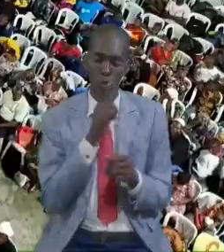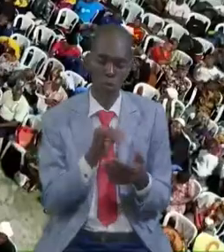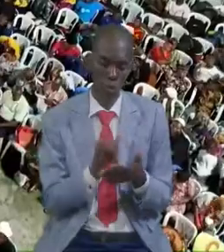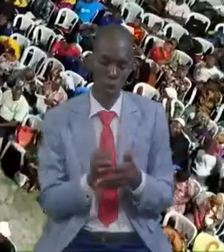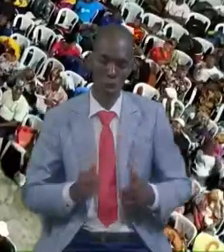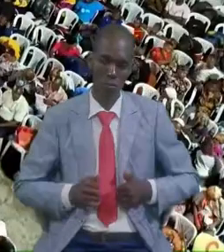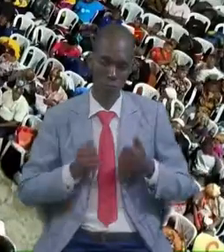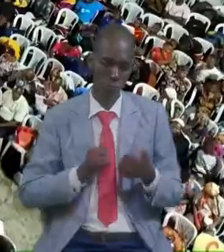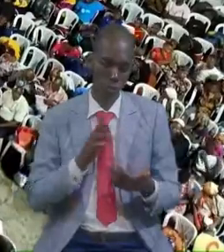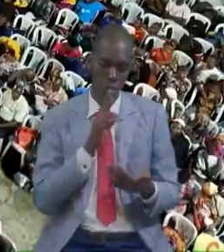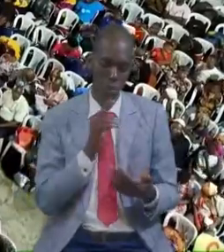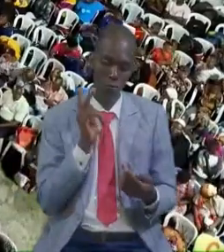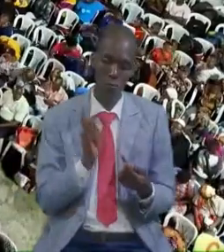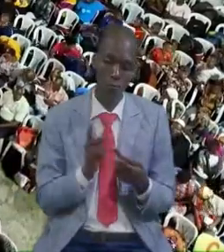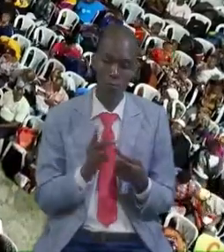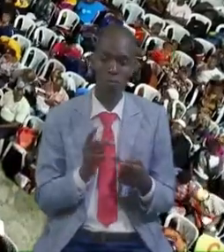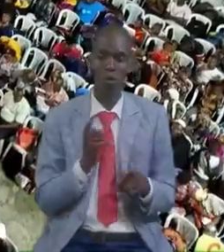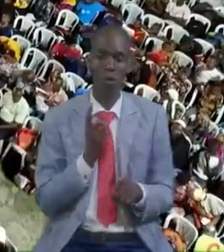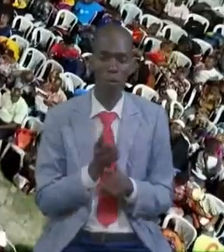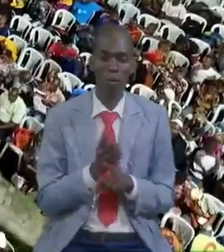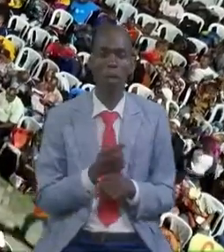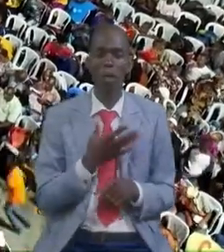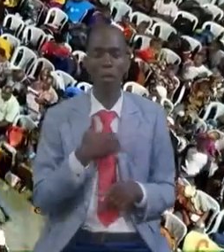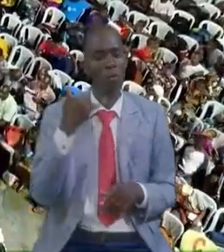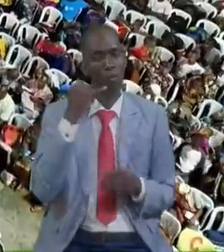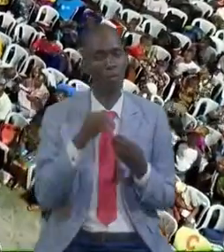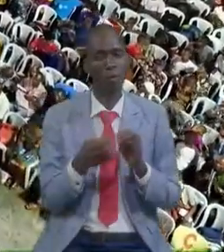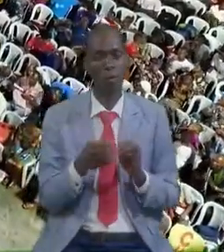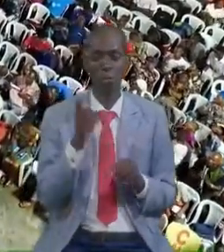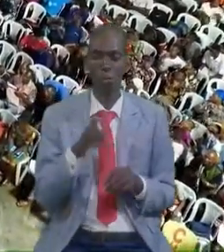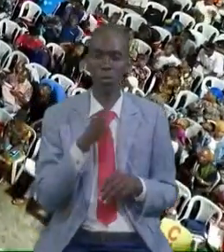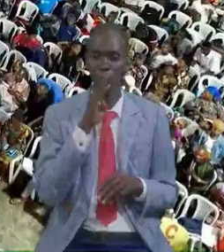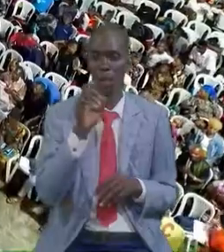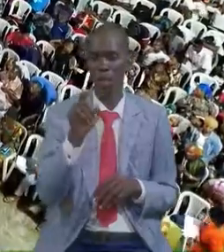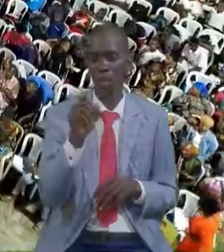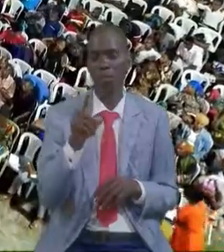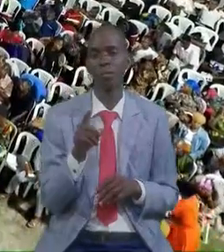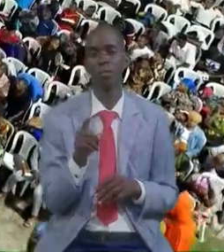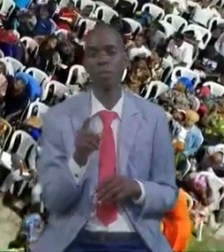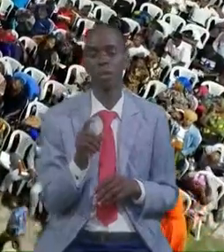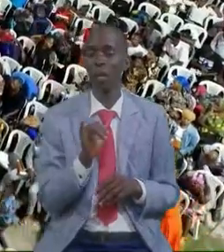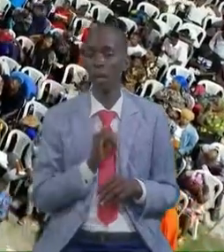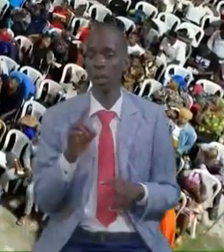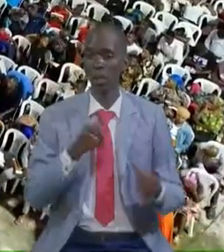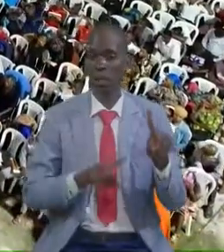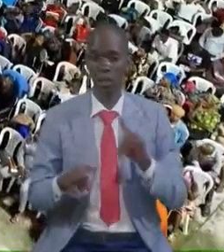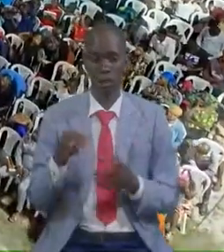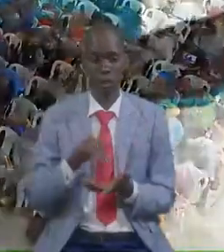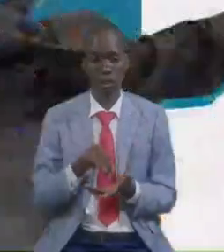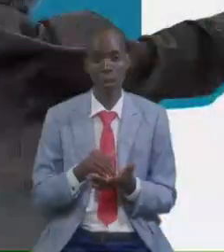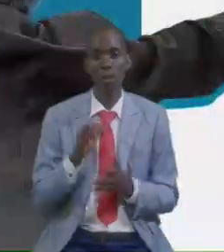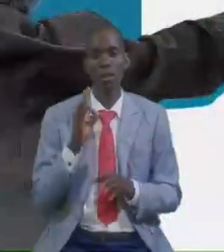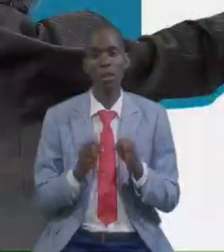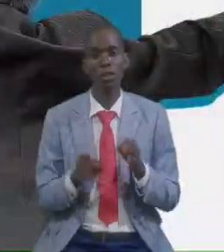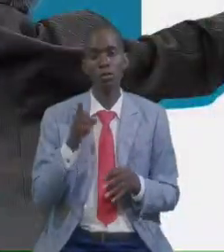number as 11 digits. I still say it again, if you are listening